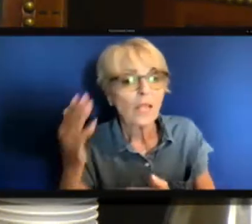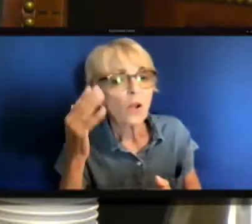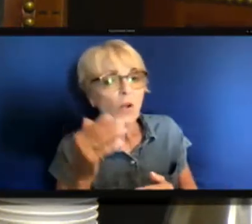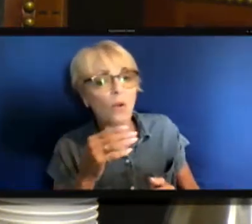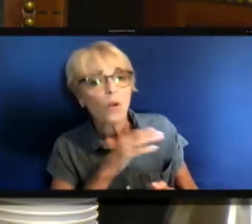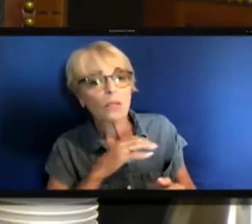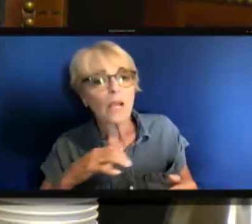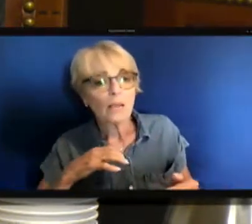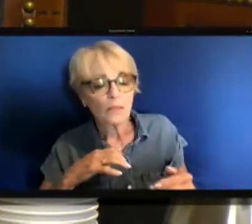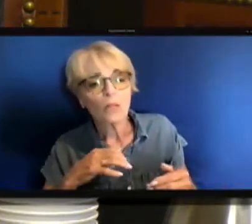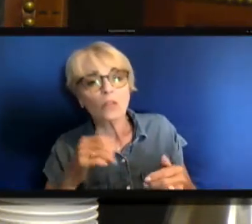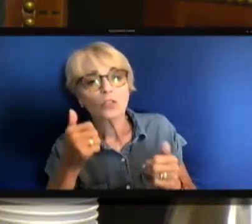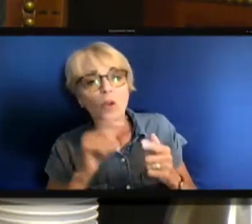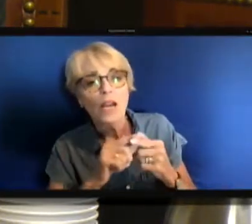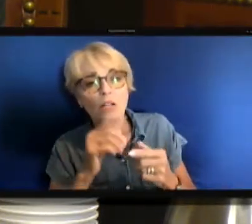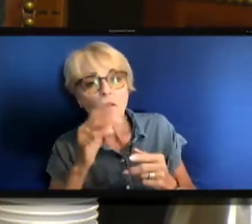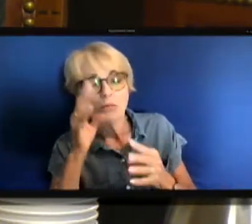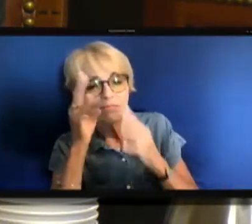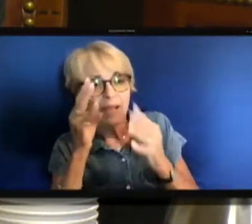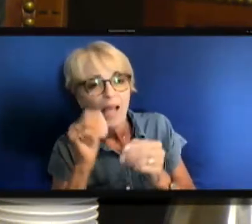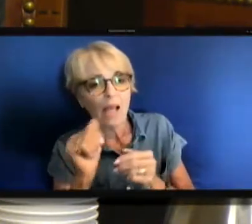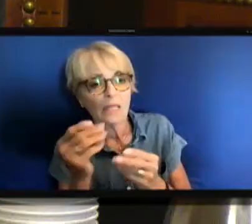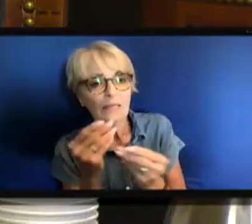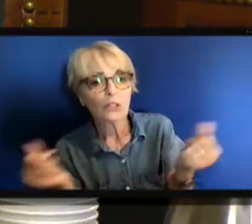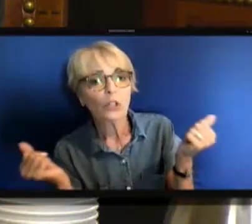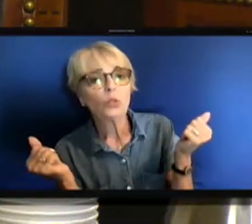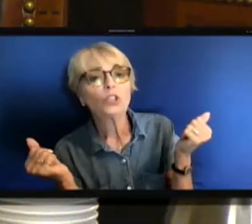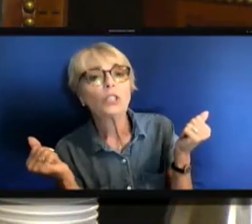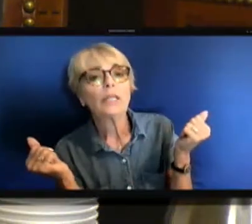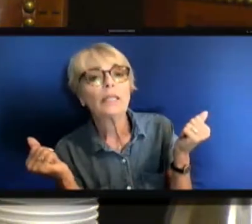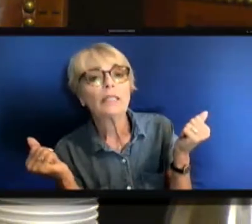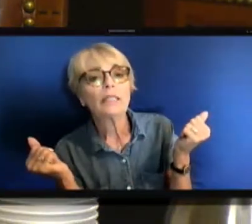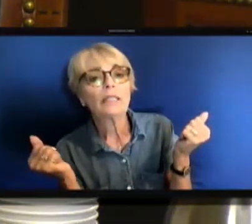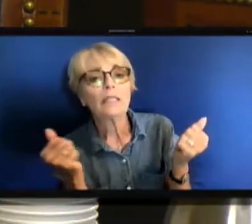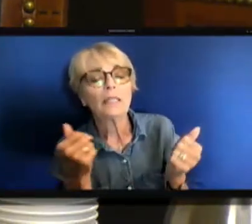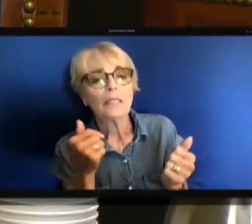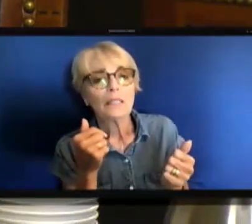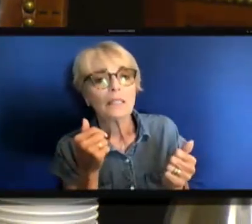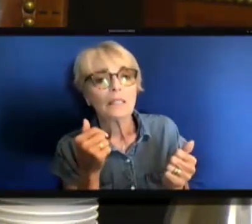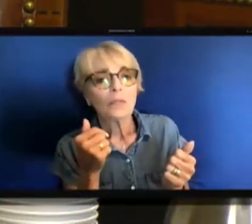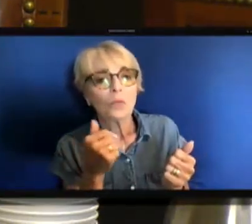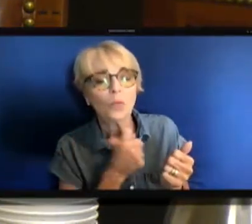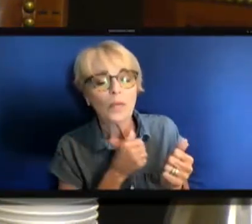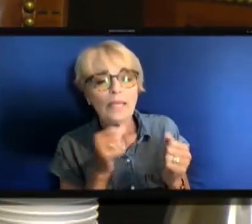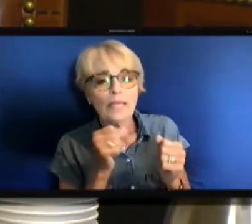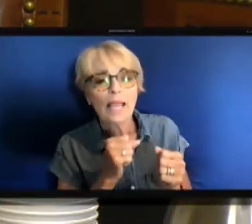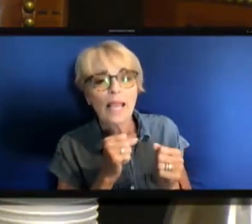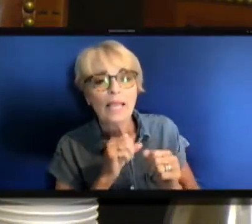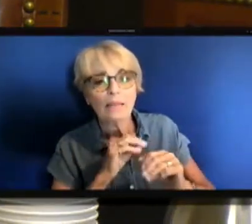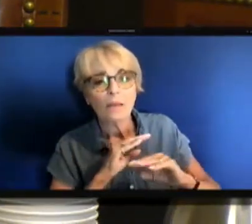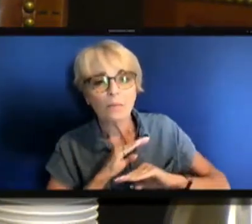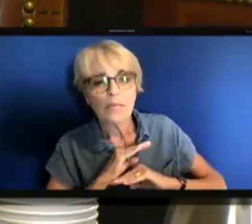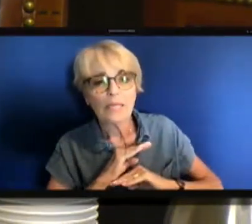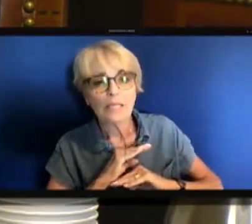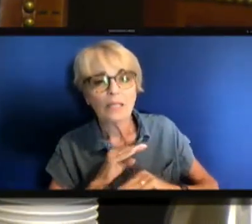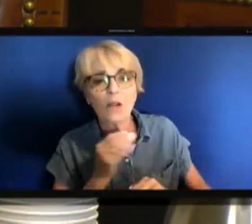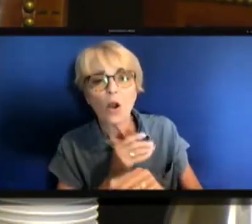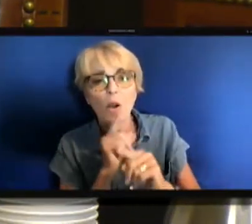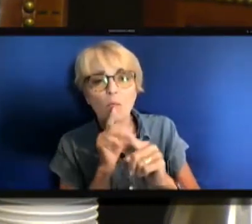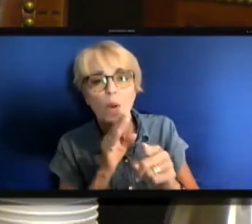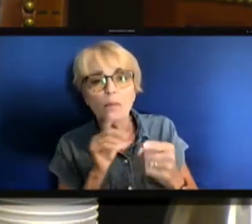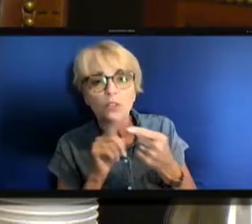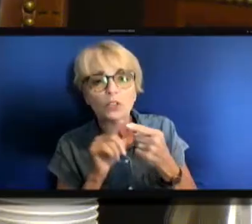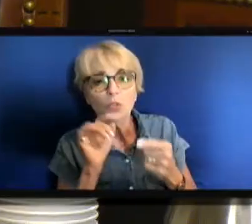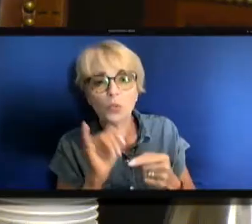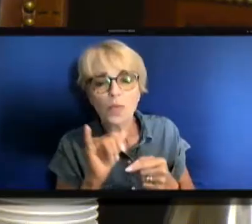up with a solution where we could pay, I feel, our promise to the Poise